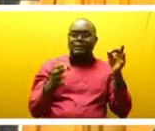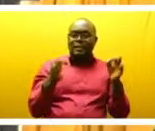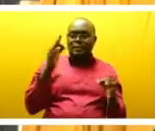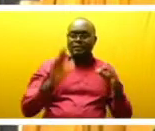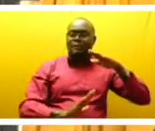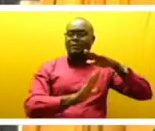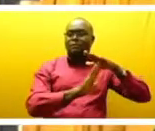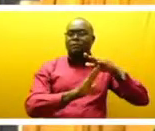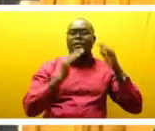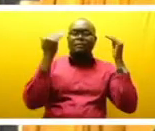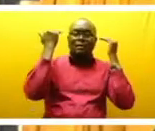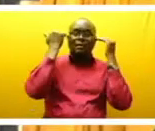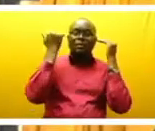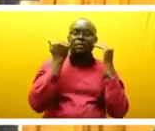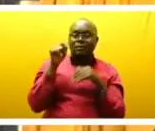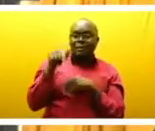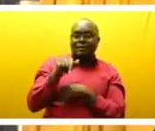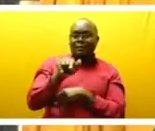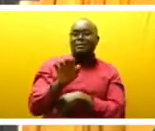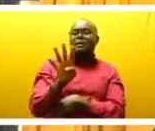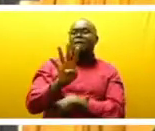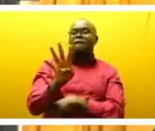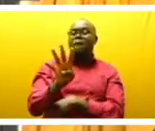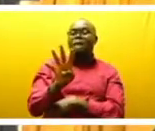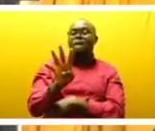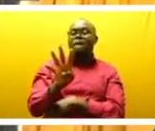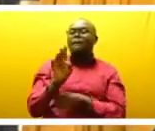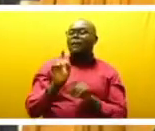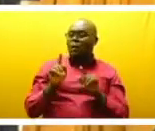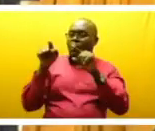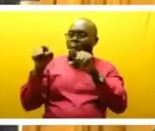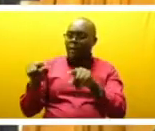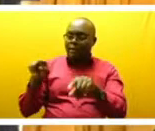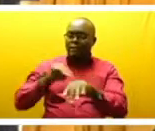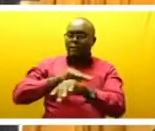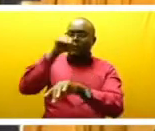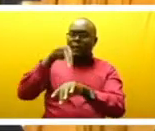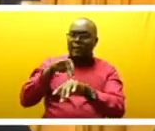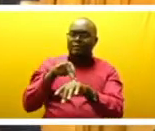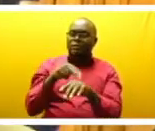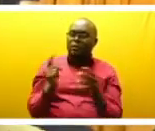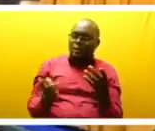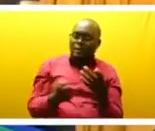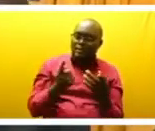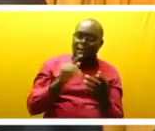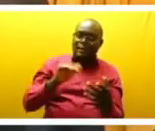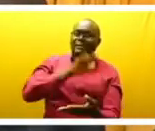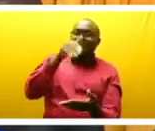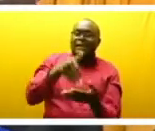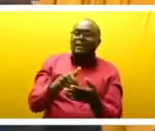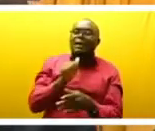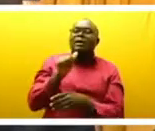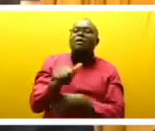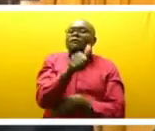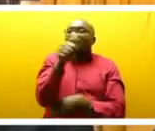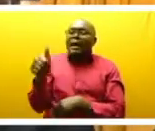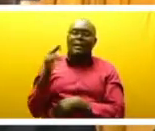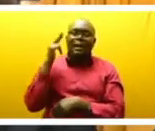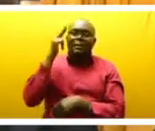Court, that these 4 went to the National Tallying Center not for any other